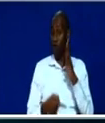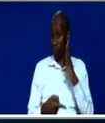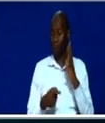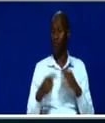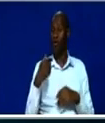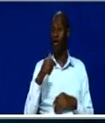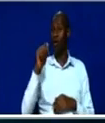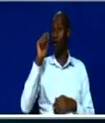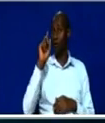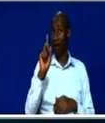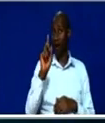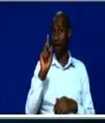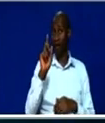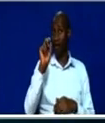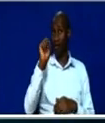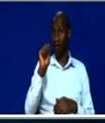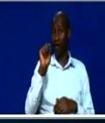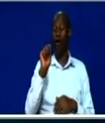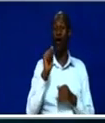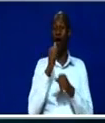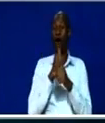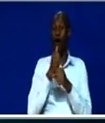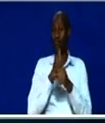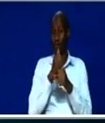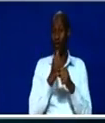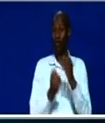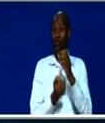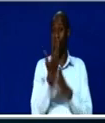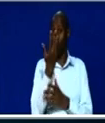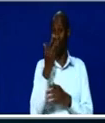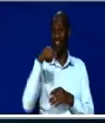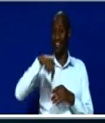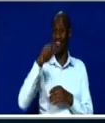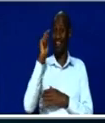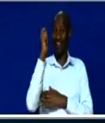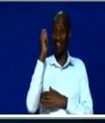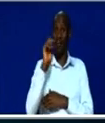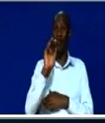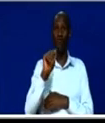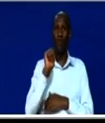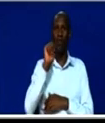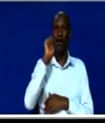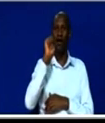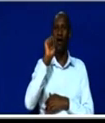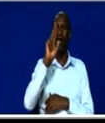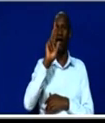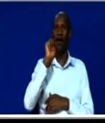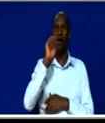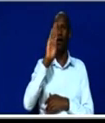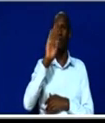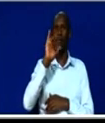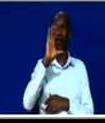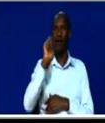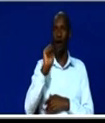1, name one type of coffee grown in Kenya apart from Arabica coffee. That gives us